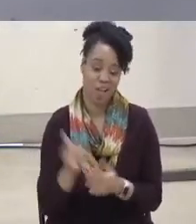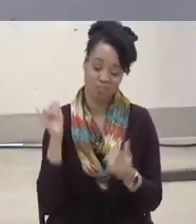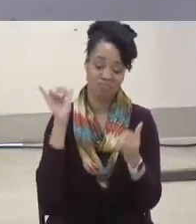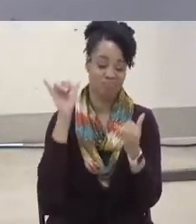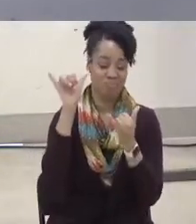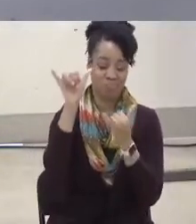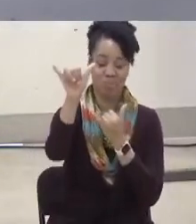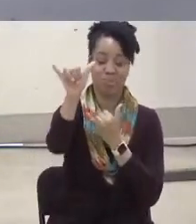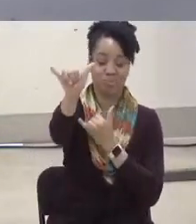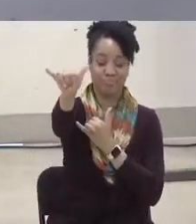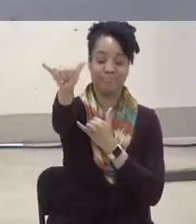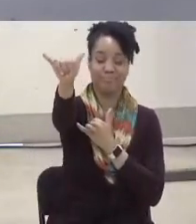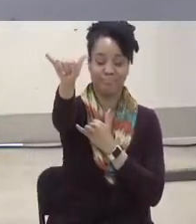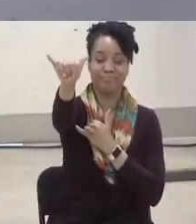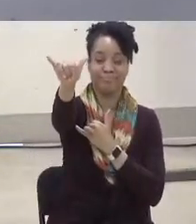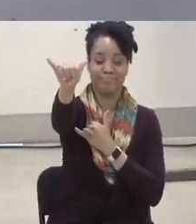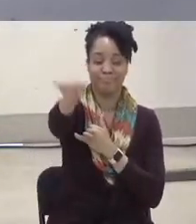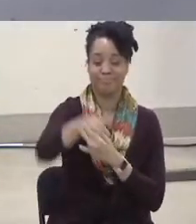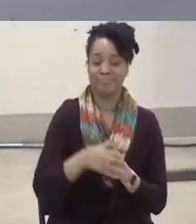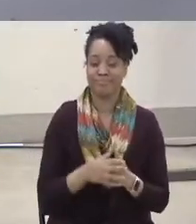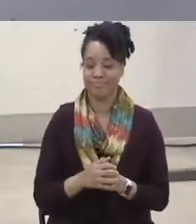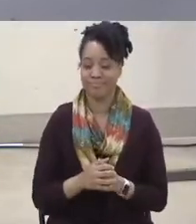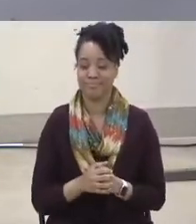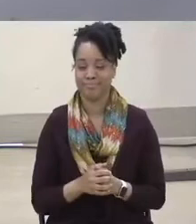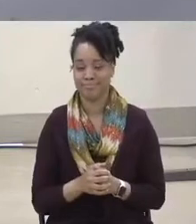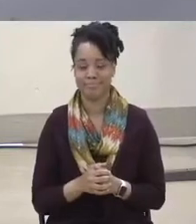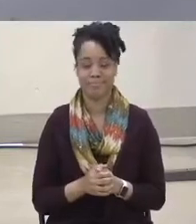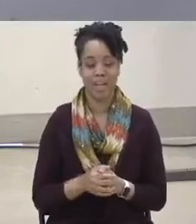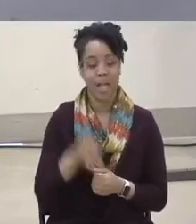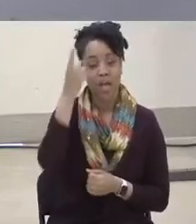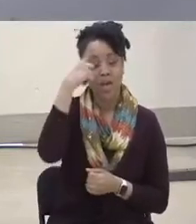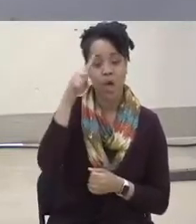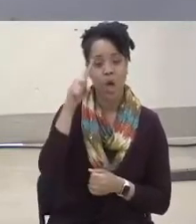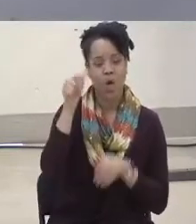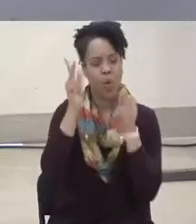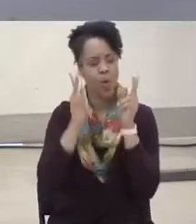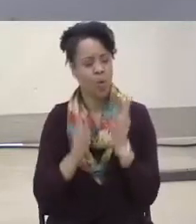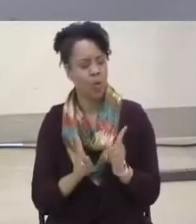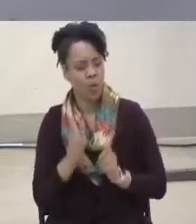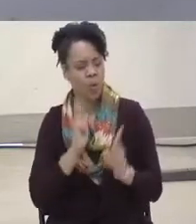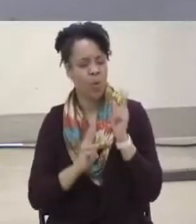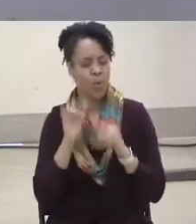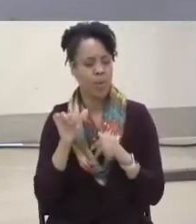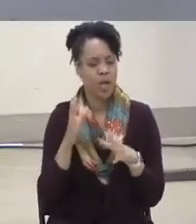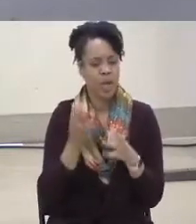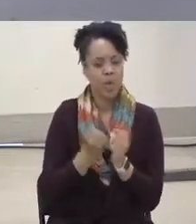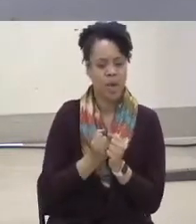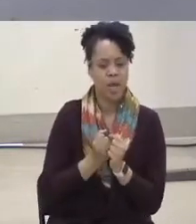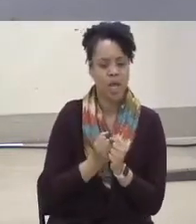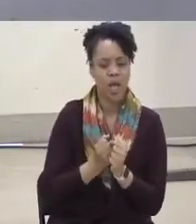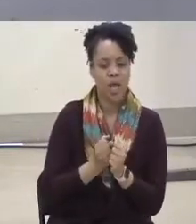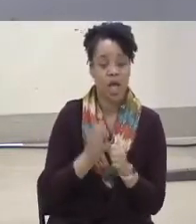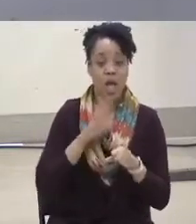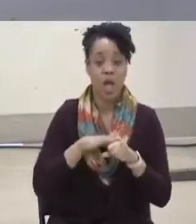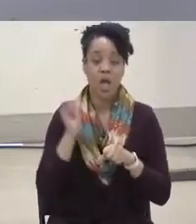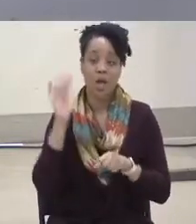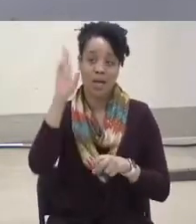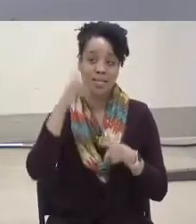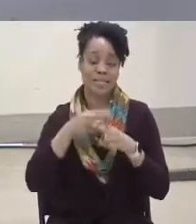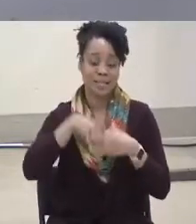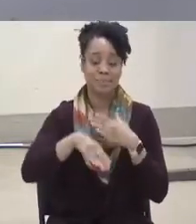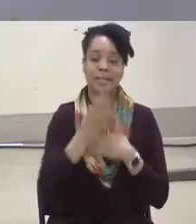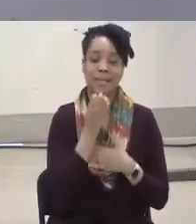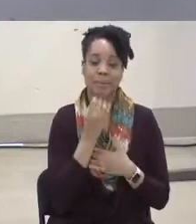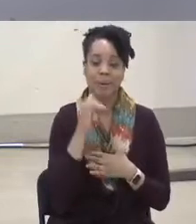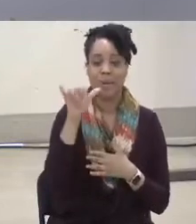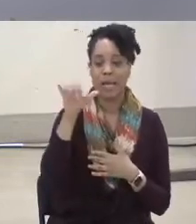will be. que ha visto y que habrá. And for the ones who want to call his name in Hebrew, Yeshua, Y para aquellos que quieren llamar el